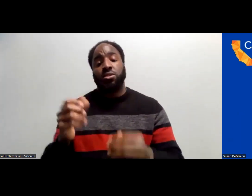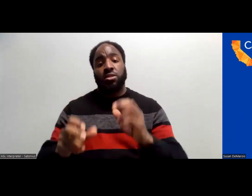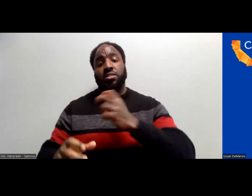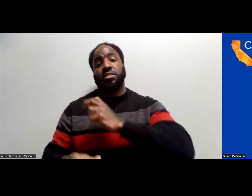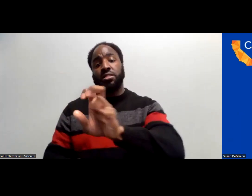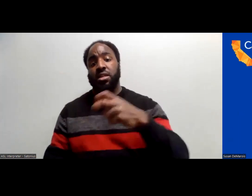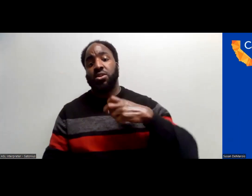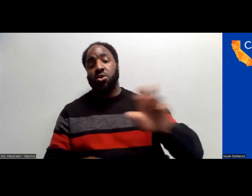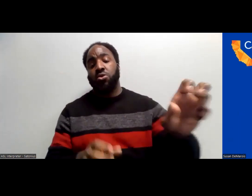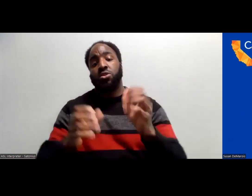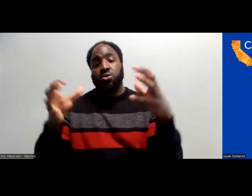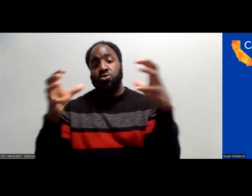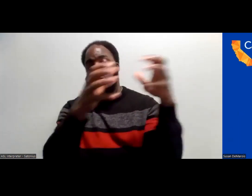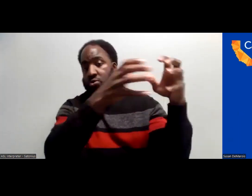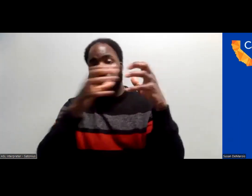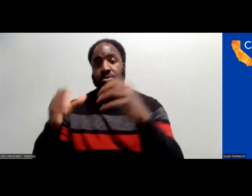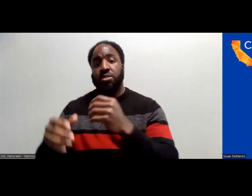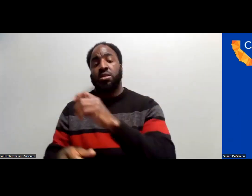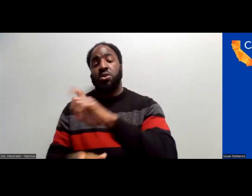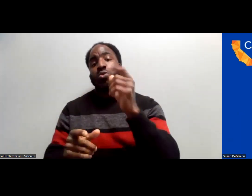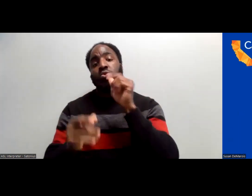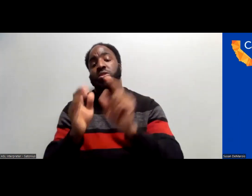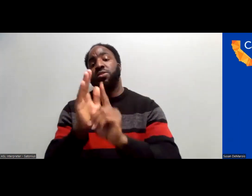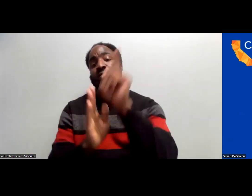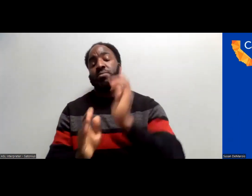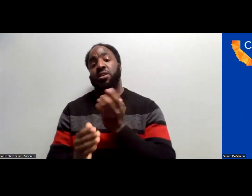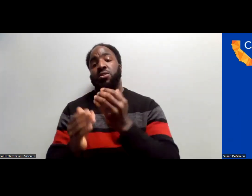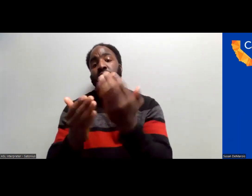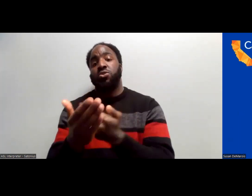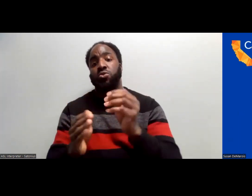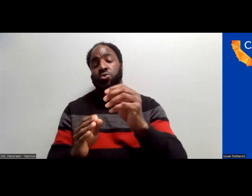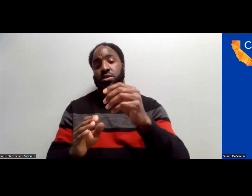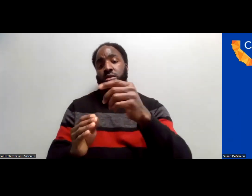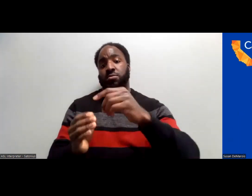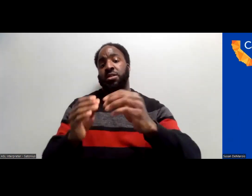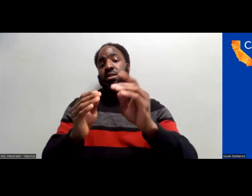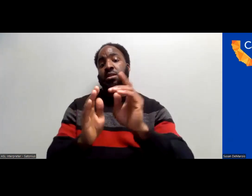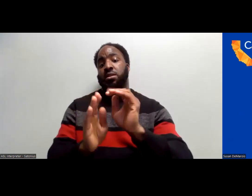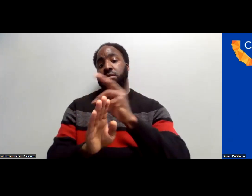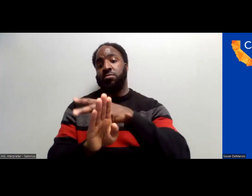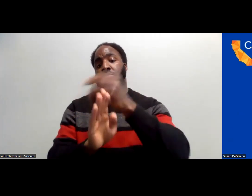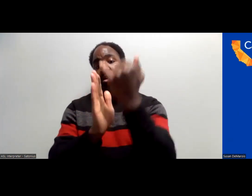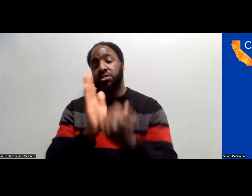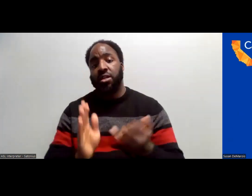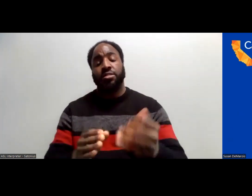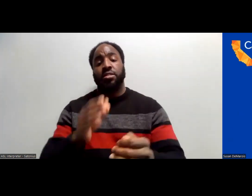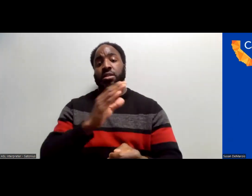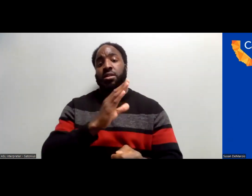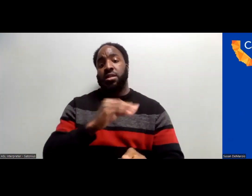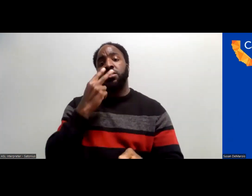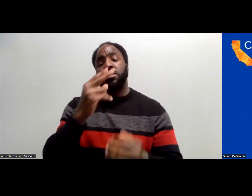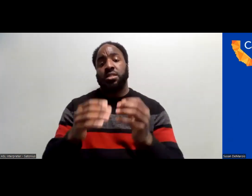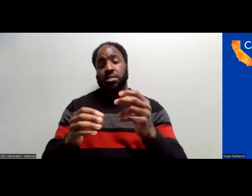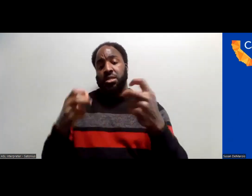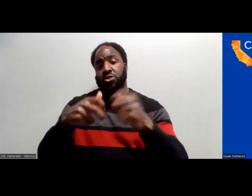all of you who developed our new round of initiatives. I hope you will see reflected some of these very issues that we're grappling with